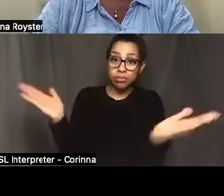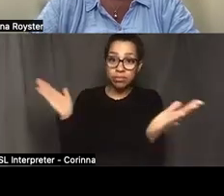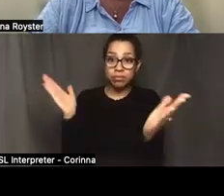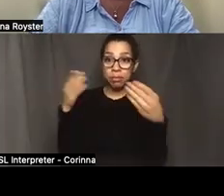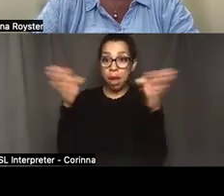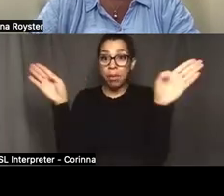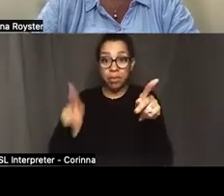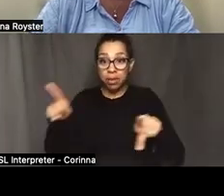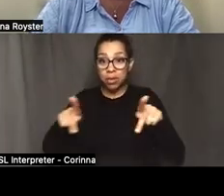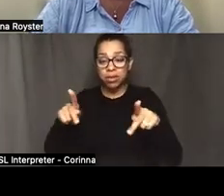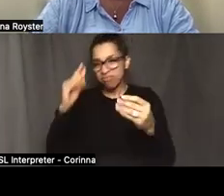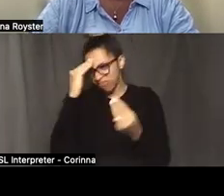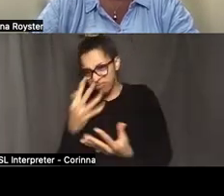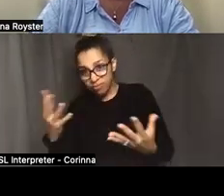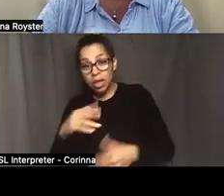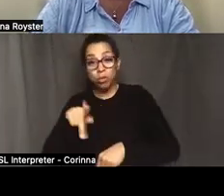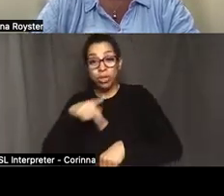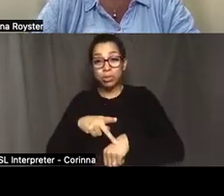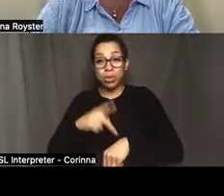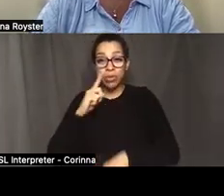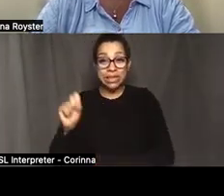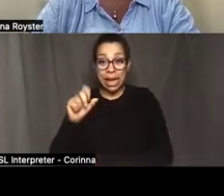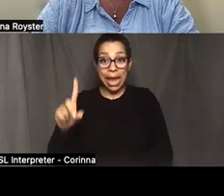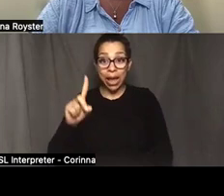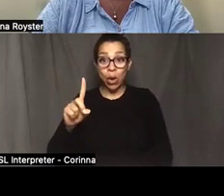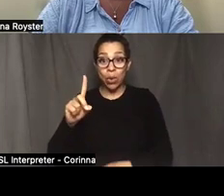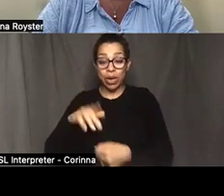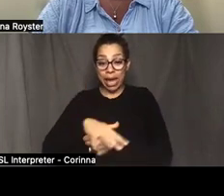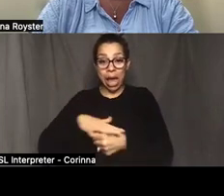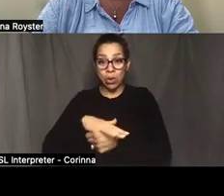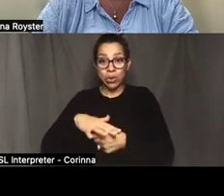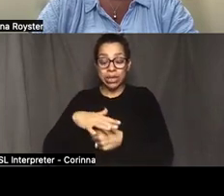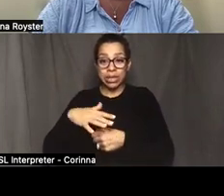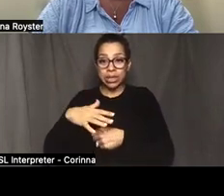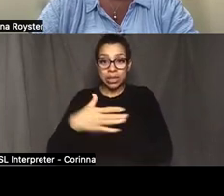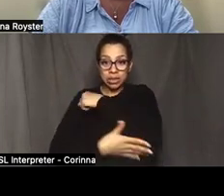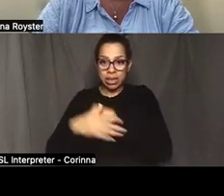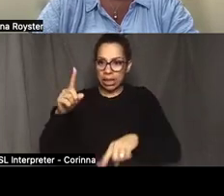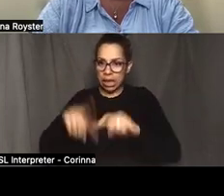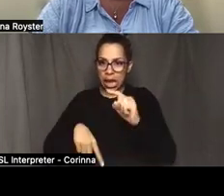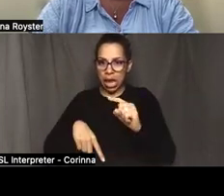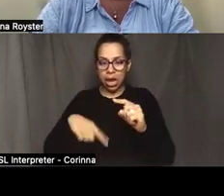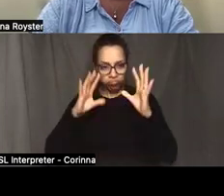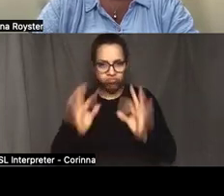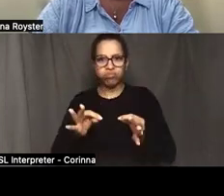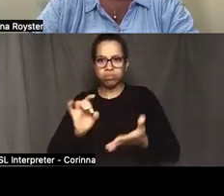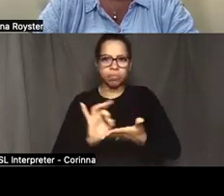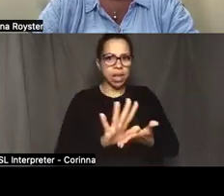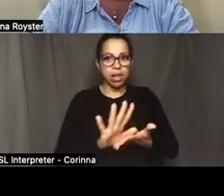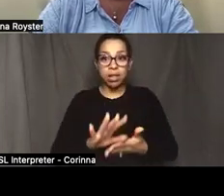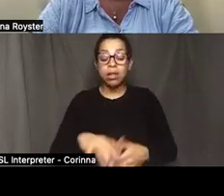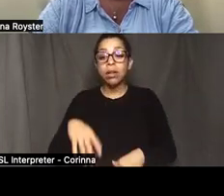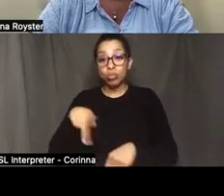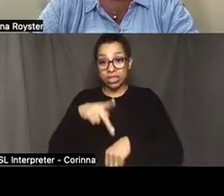any school in San Diego County cannot expel a student themselves. A principal can make a recommendation for